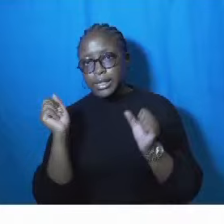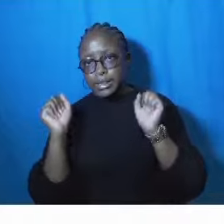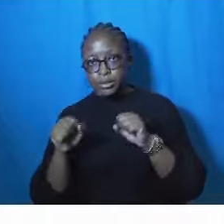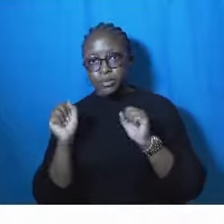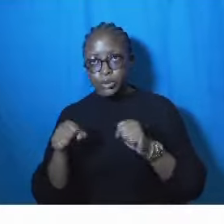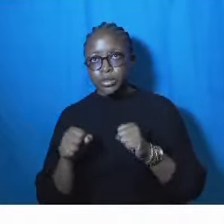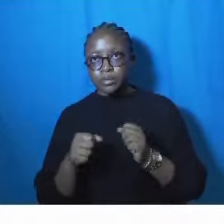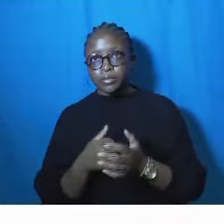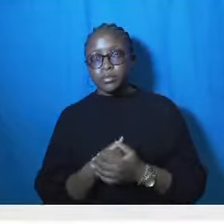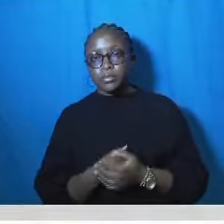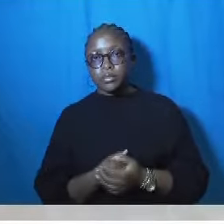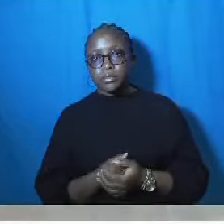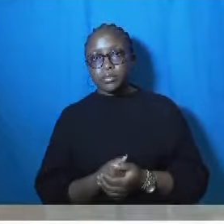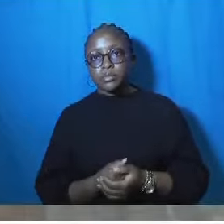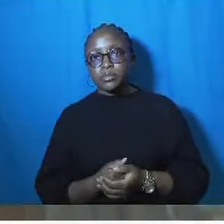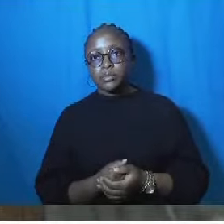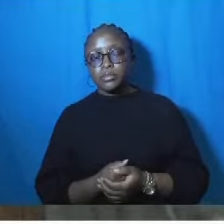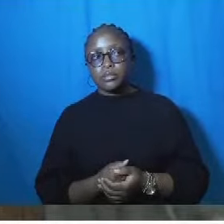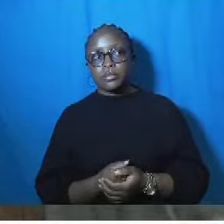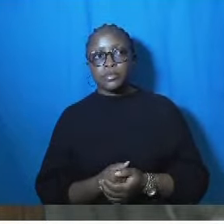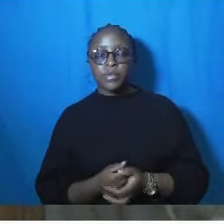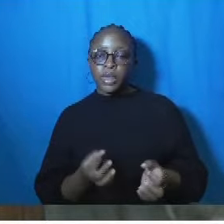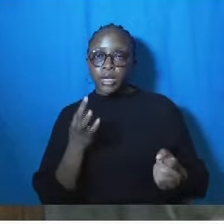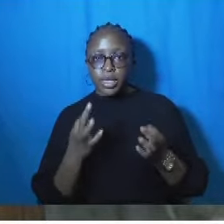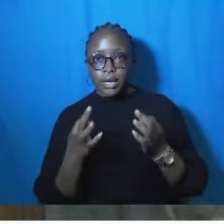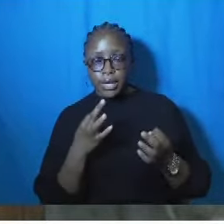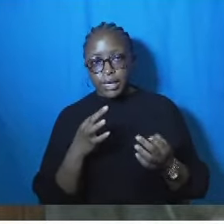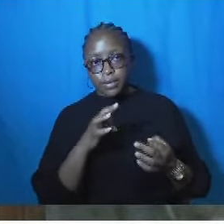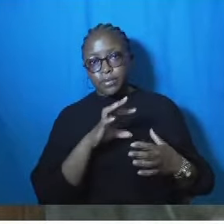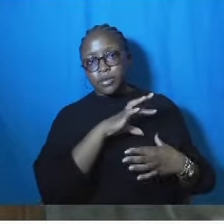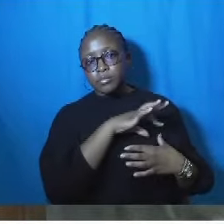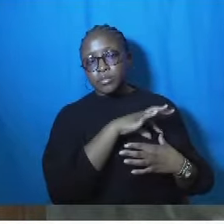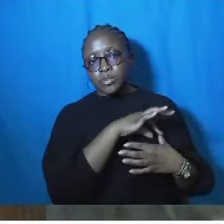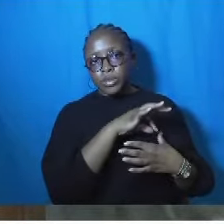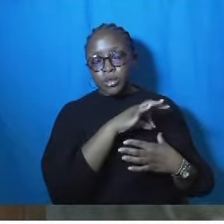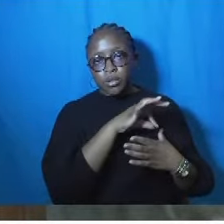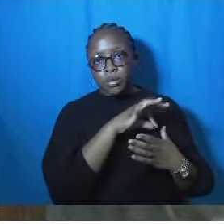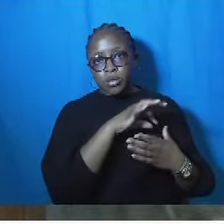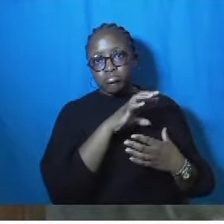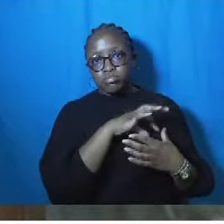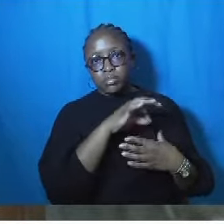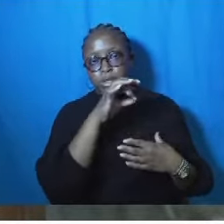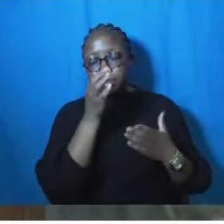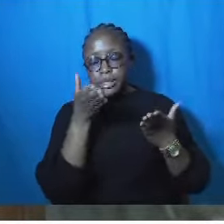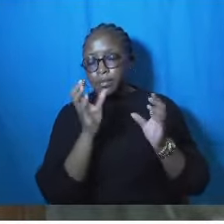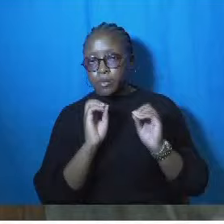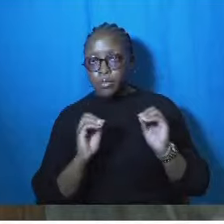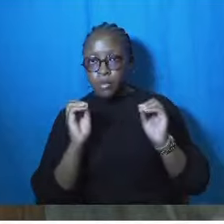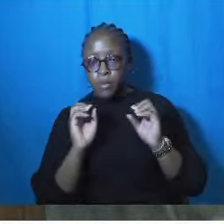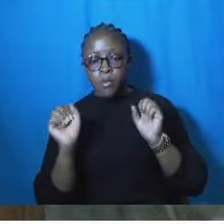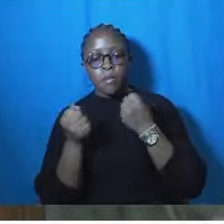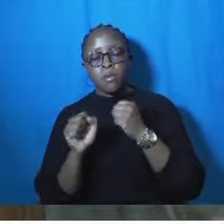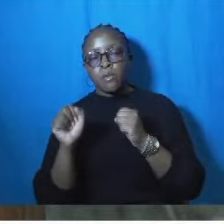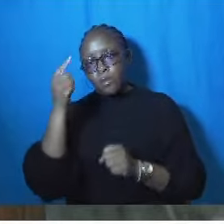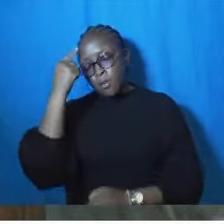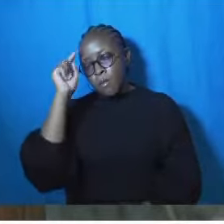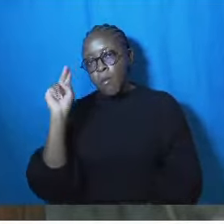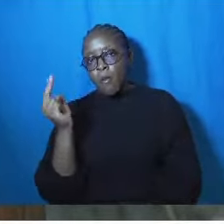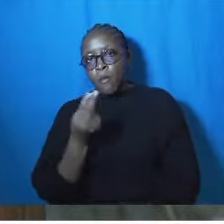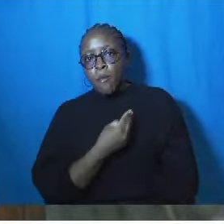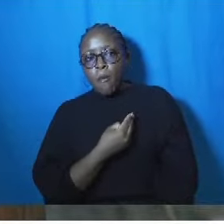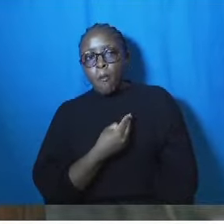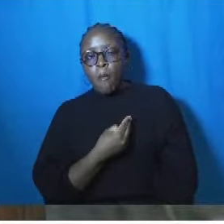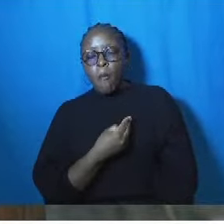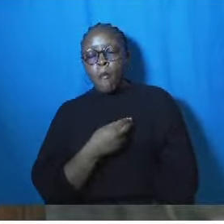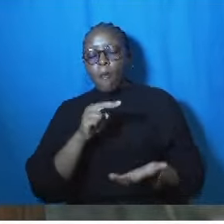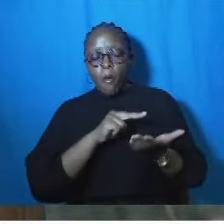reliance of the Holy Spirit, we cannot achieve it. It is the Holy Spirit alone who